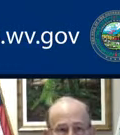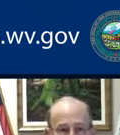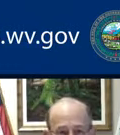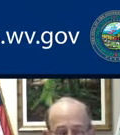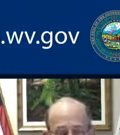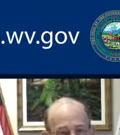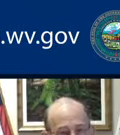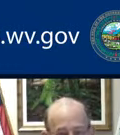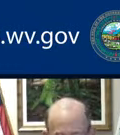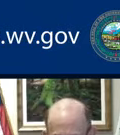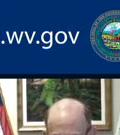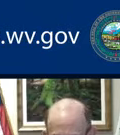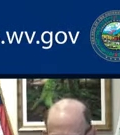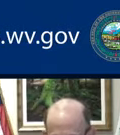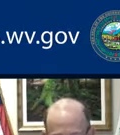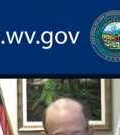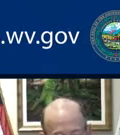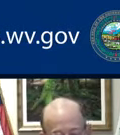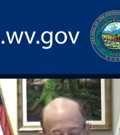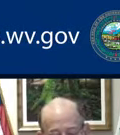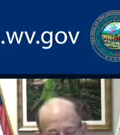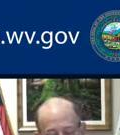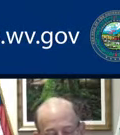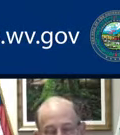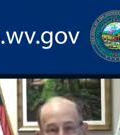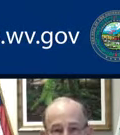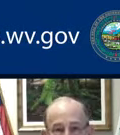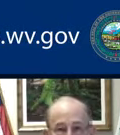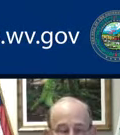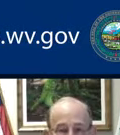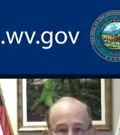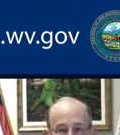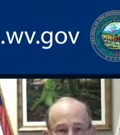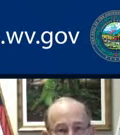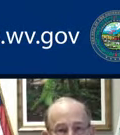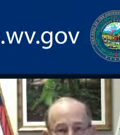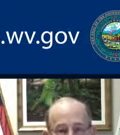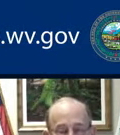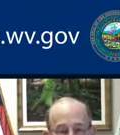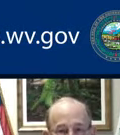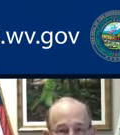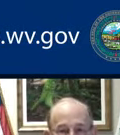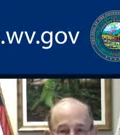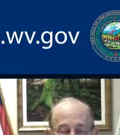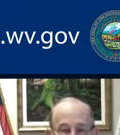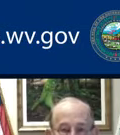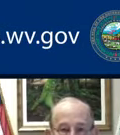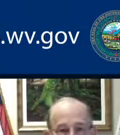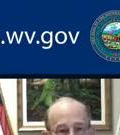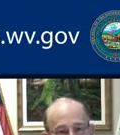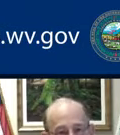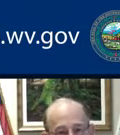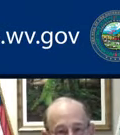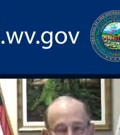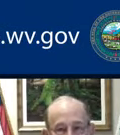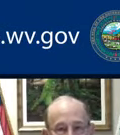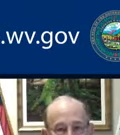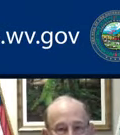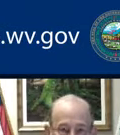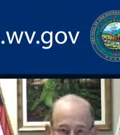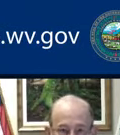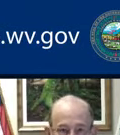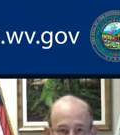made are on the 7-day trend. The 7-day trend now has age breakdowns which correspond to the